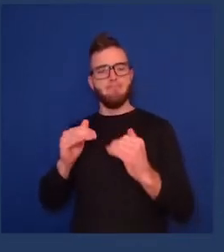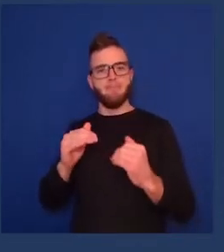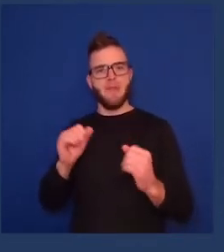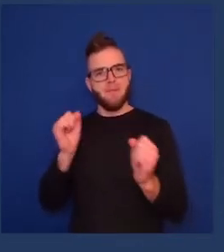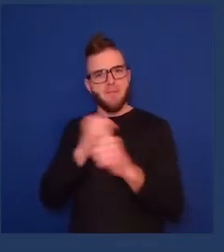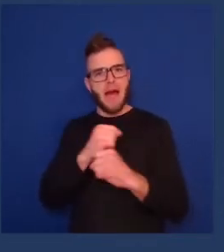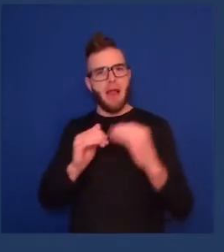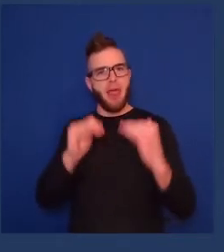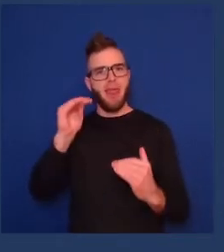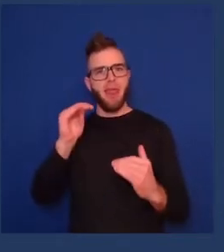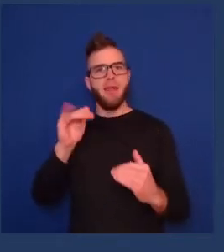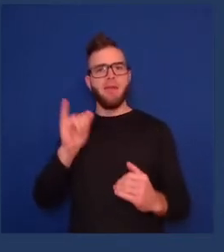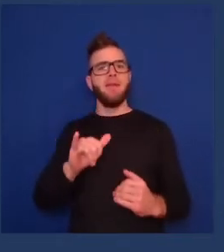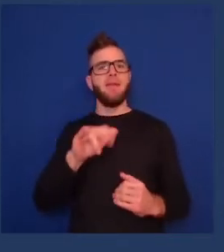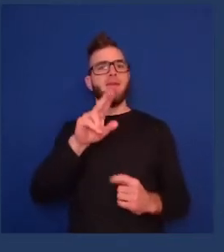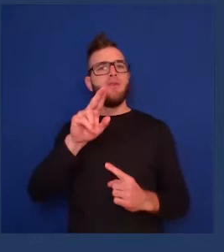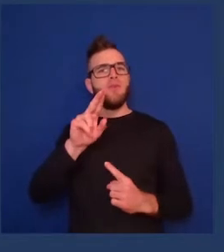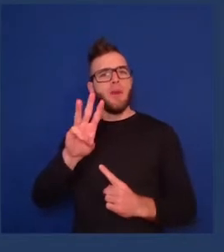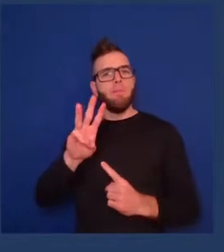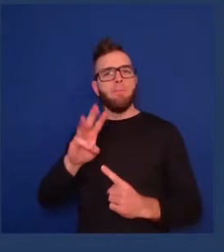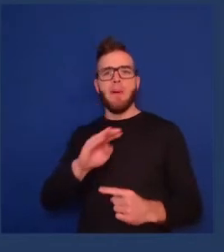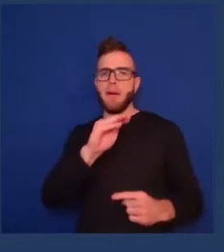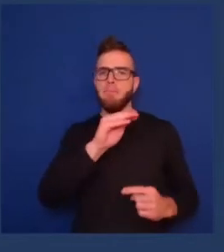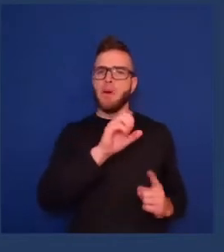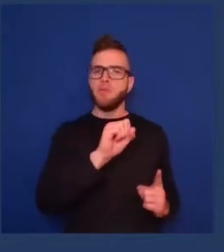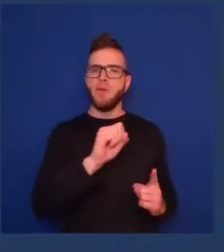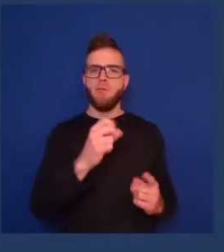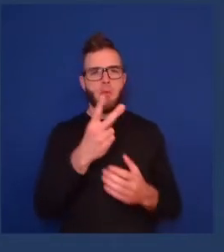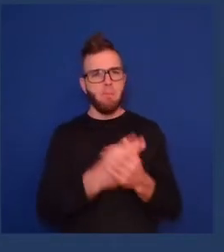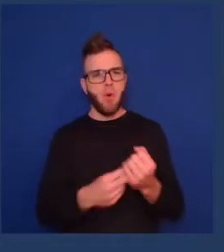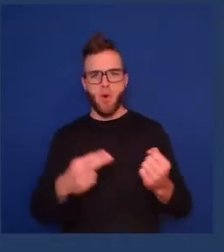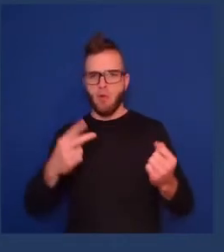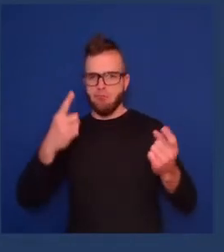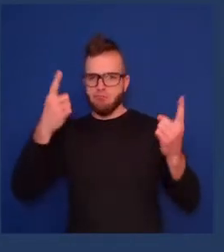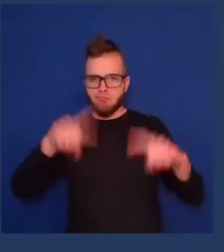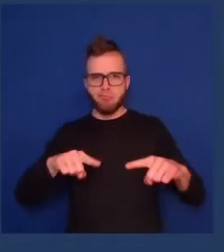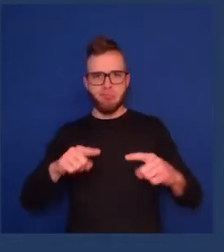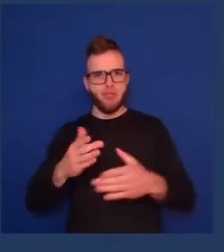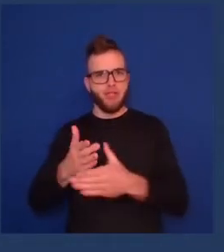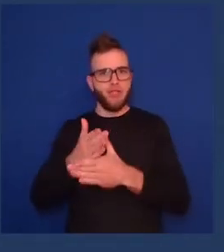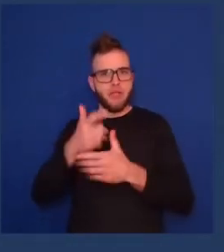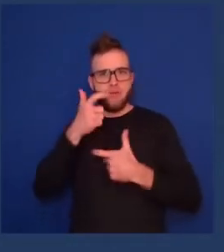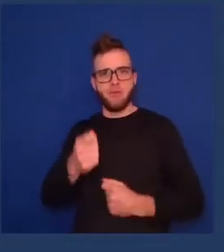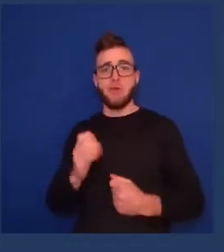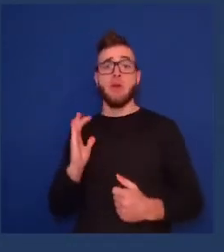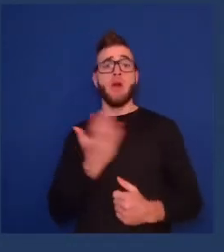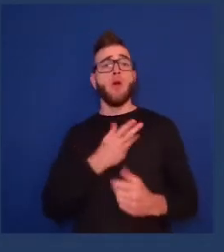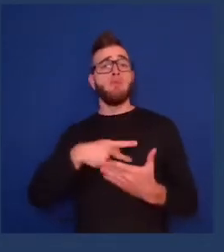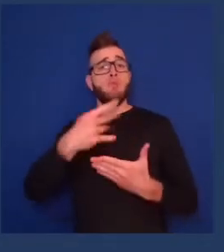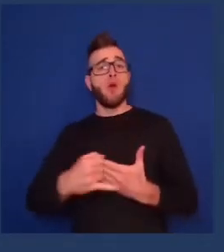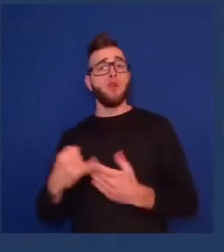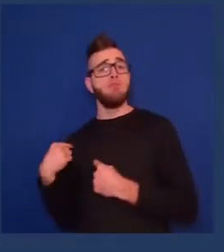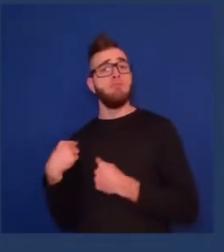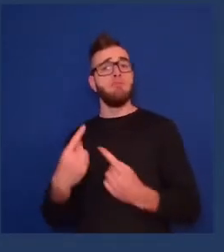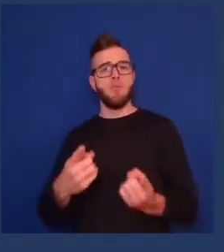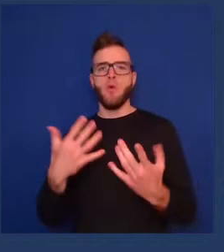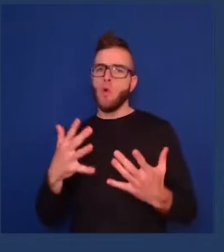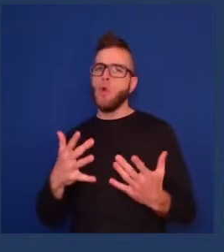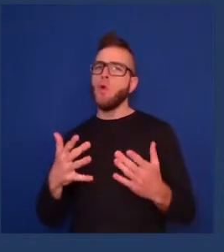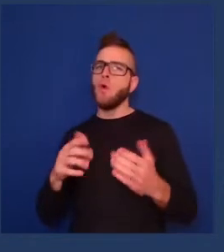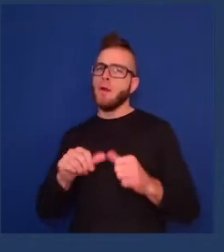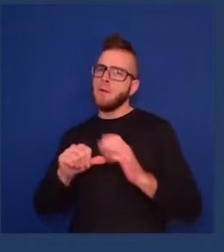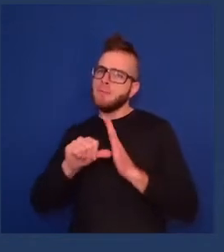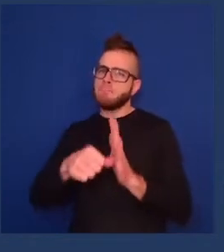both Microsoft and UW share a really strong interest in. And so some of the kinds of projects that we've actually collaborated on have